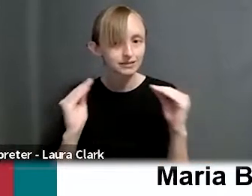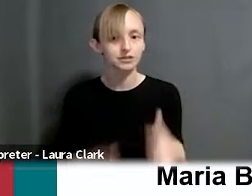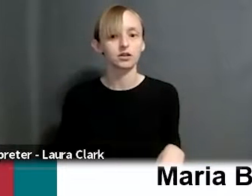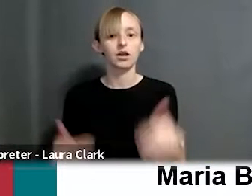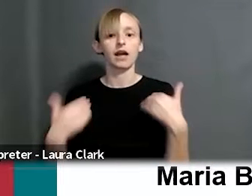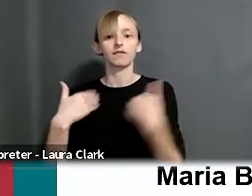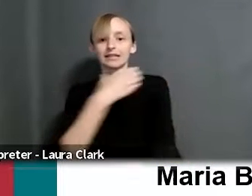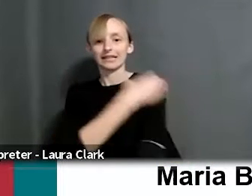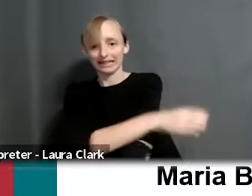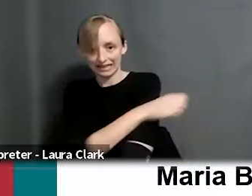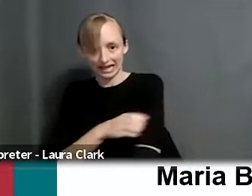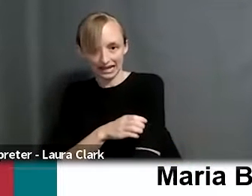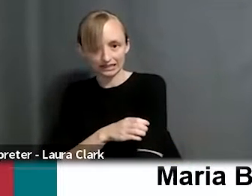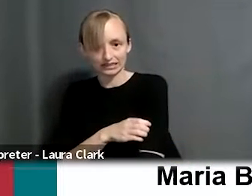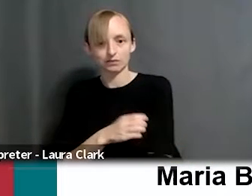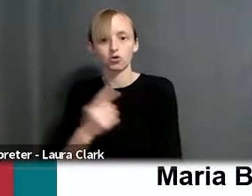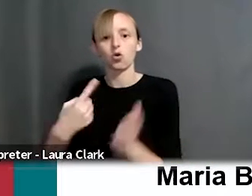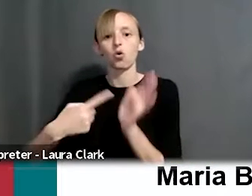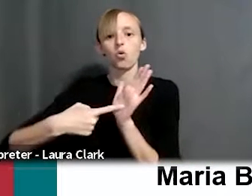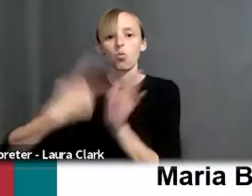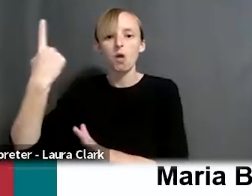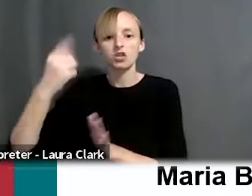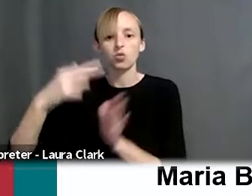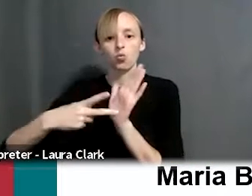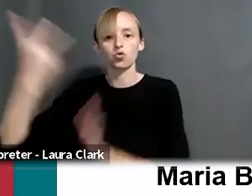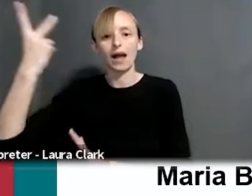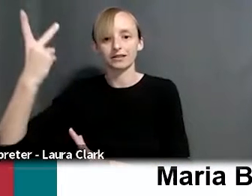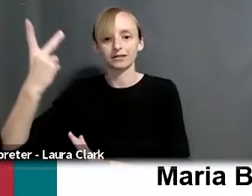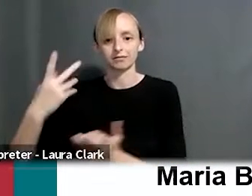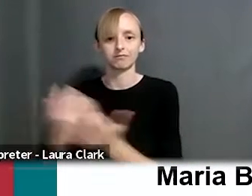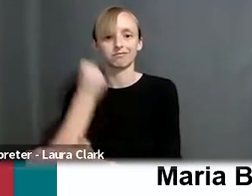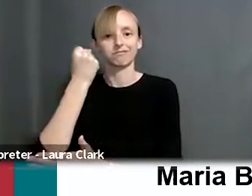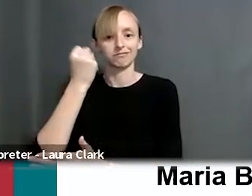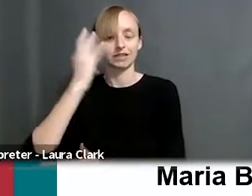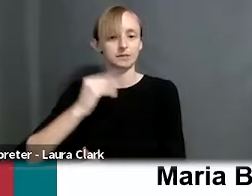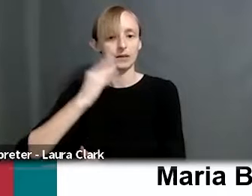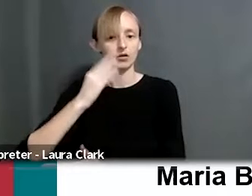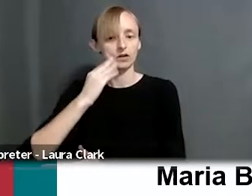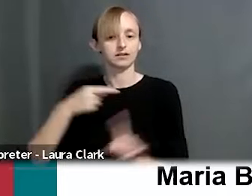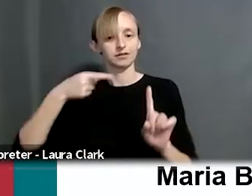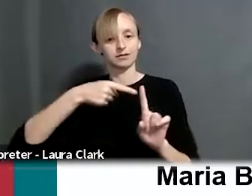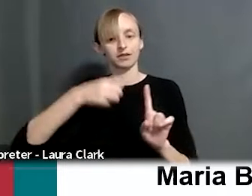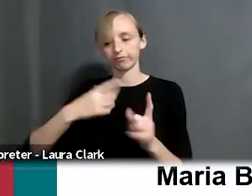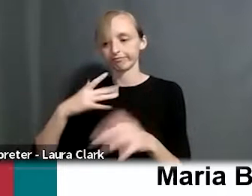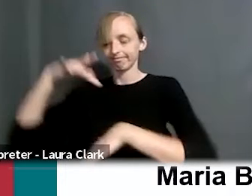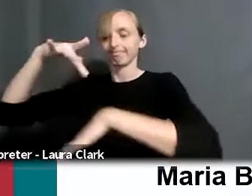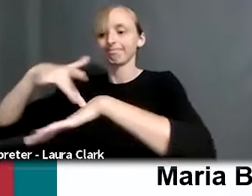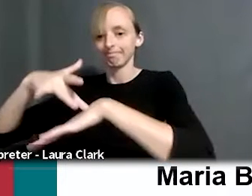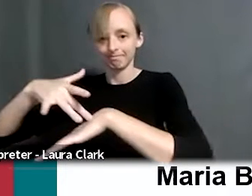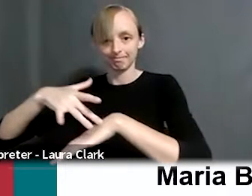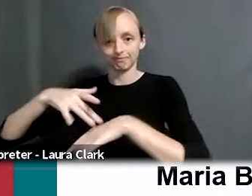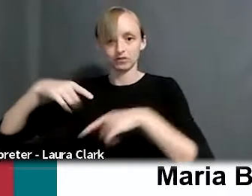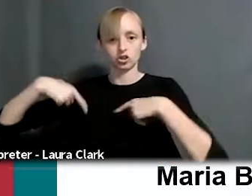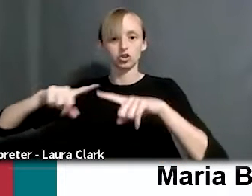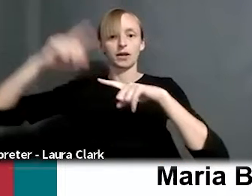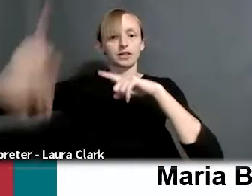clinics, which are a 1-time or 2-time opportunity or experience that someone can have throughout the year. So we might have